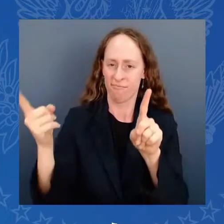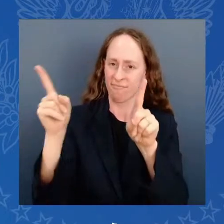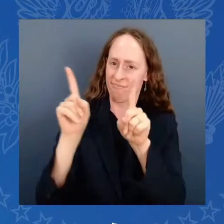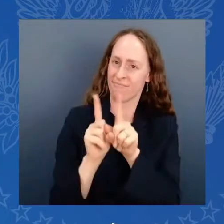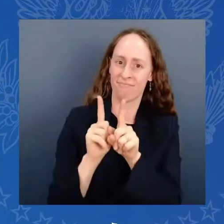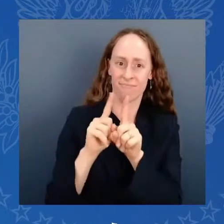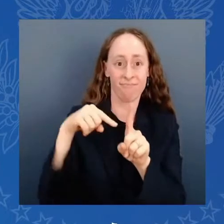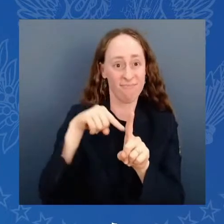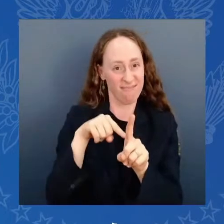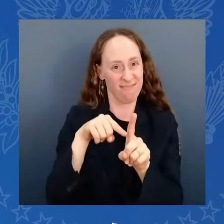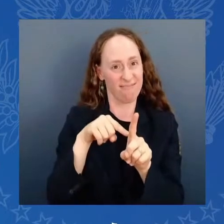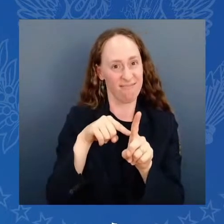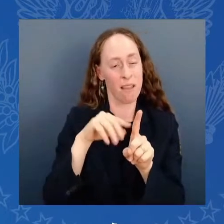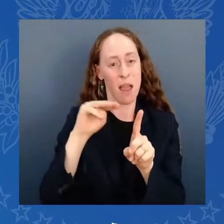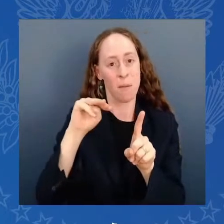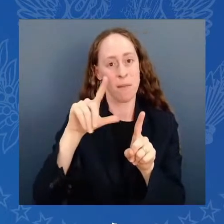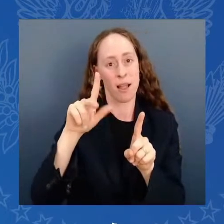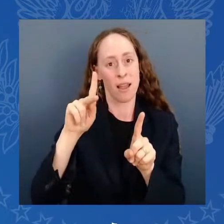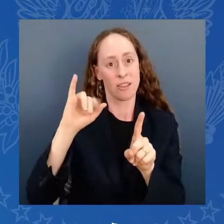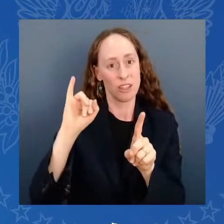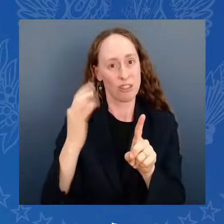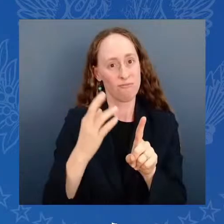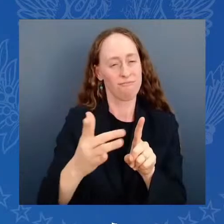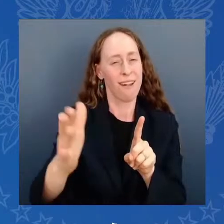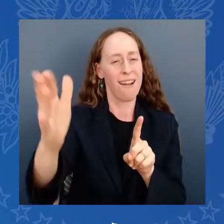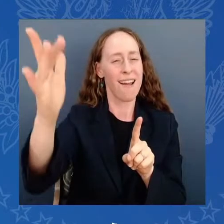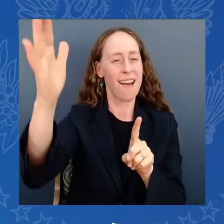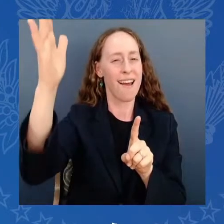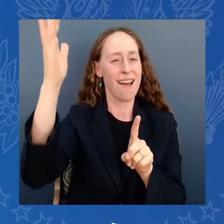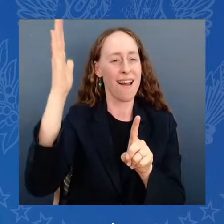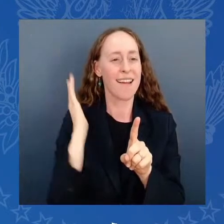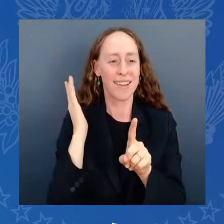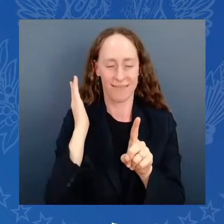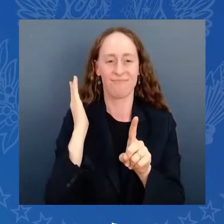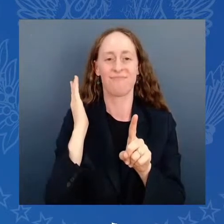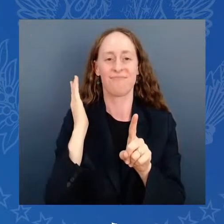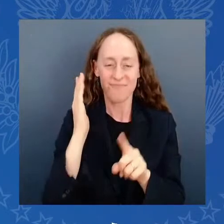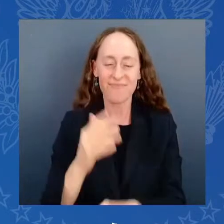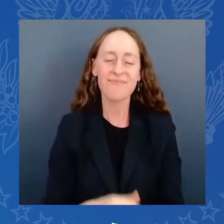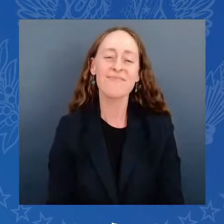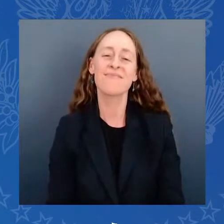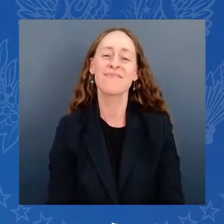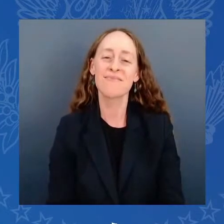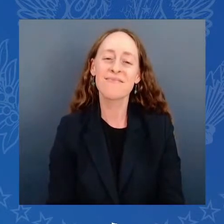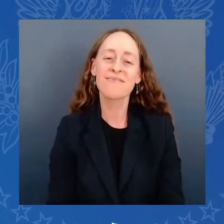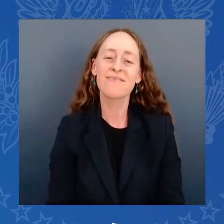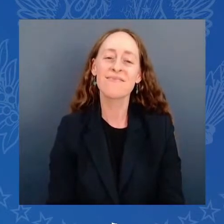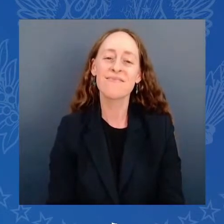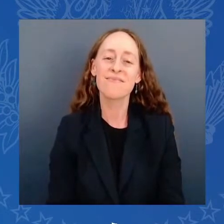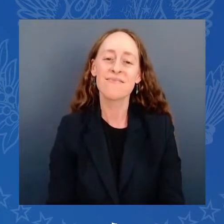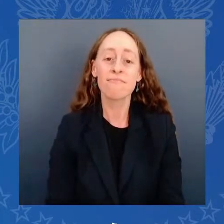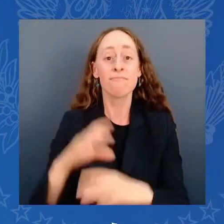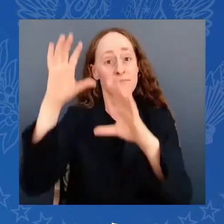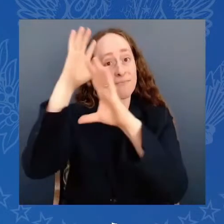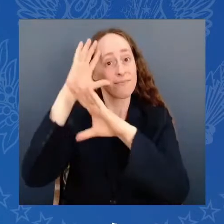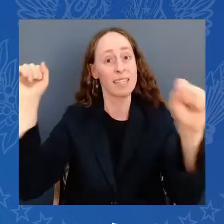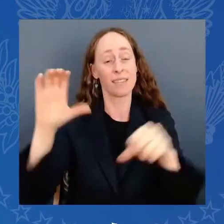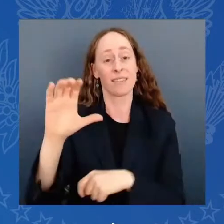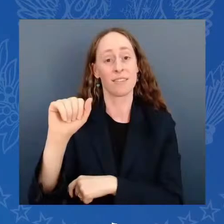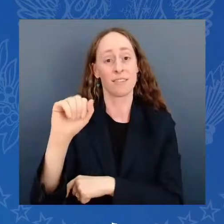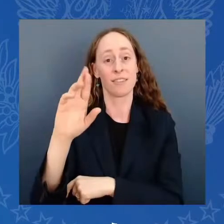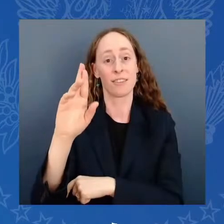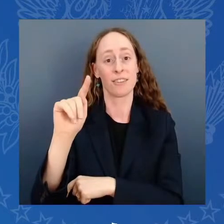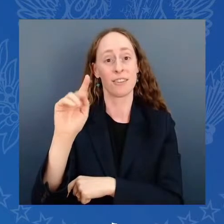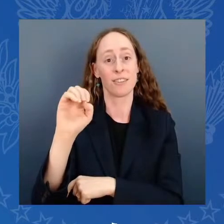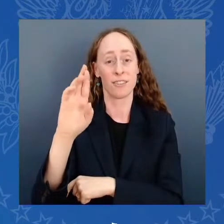Medal of Freedom, President Jimmy Carter said, "Andy Young is the brightest star in the American firmament. He's a